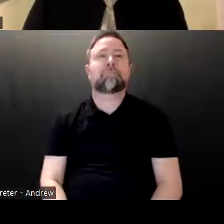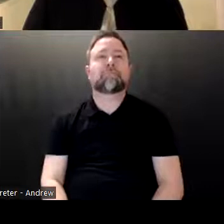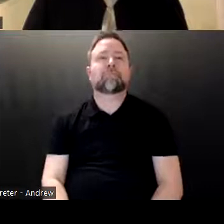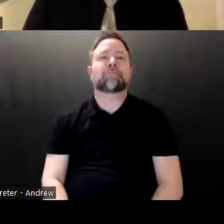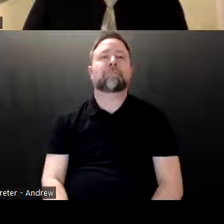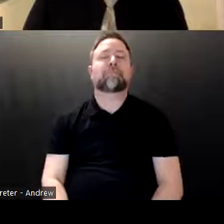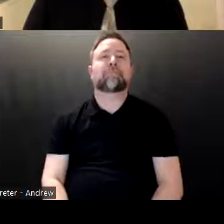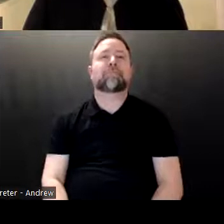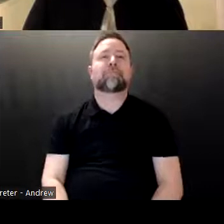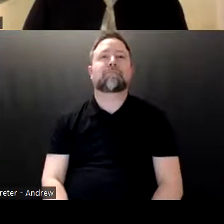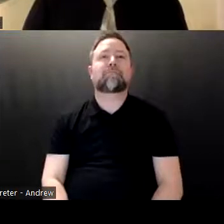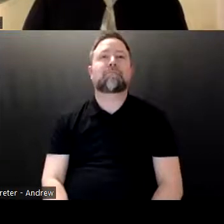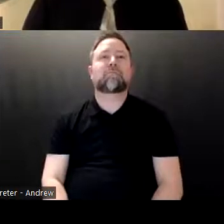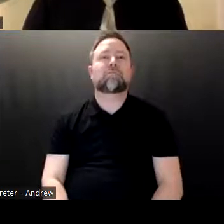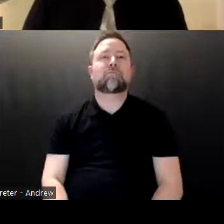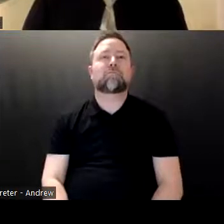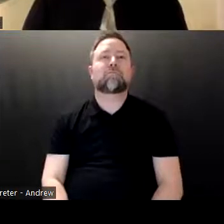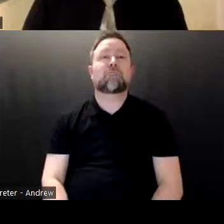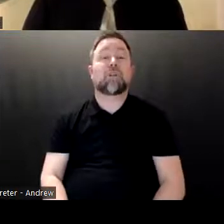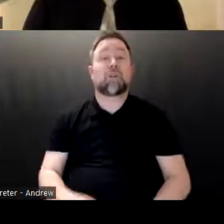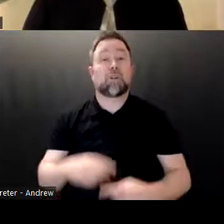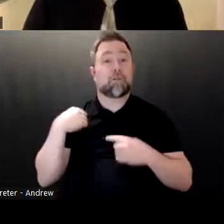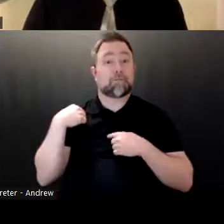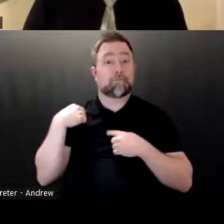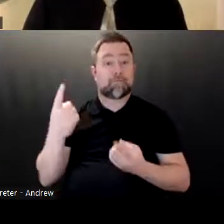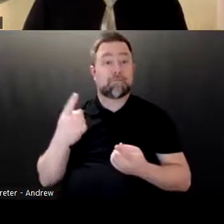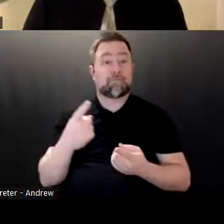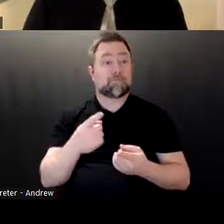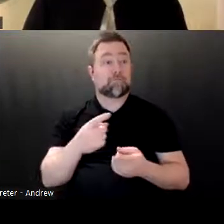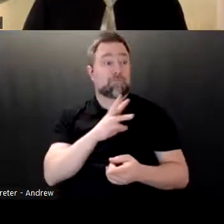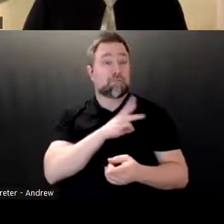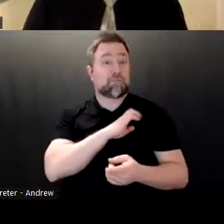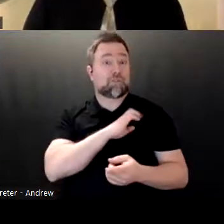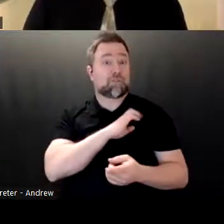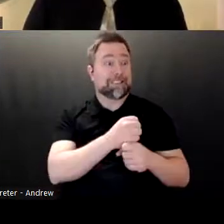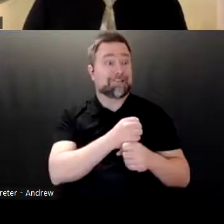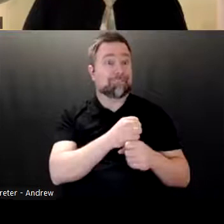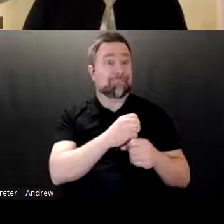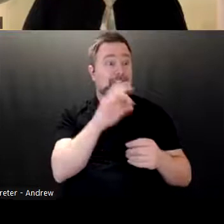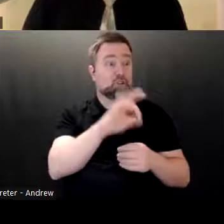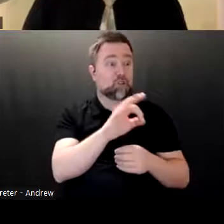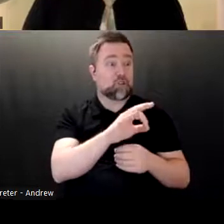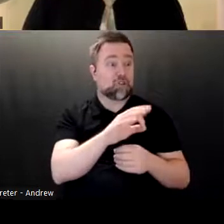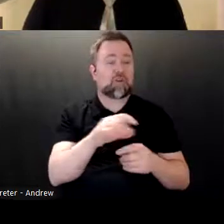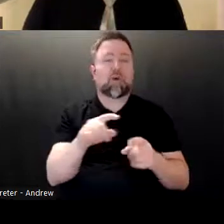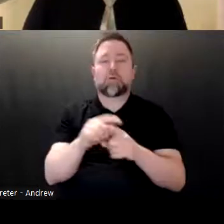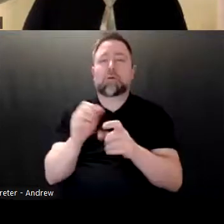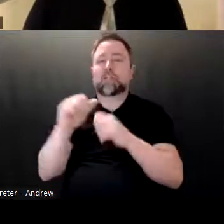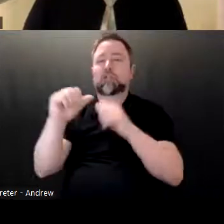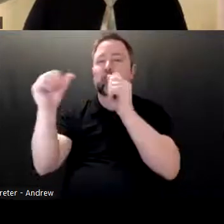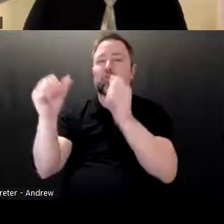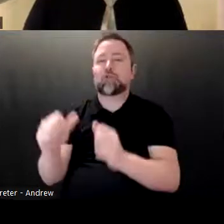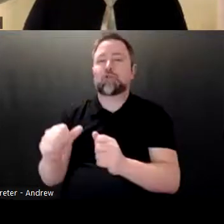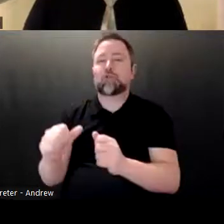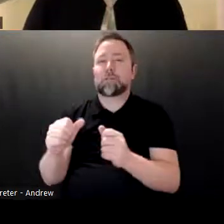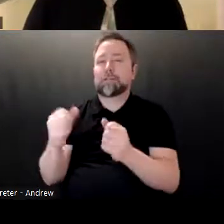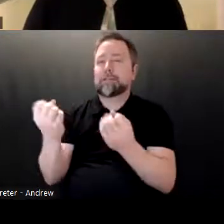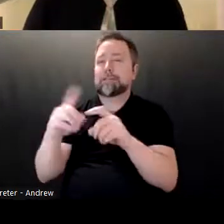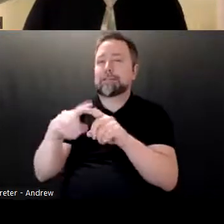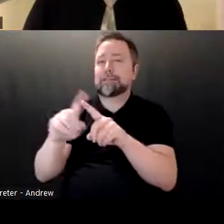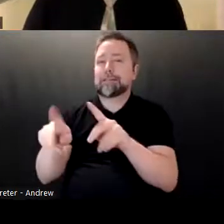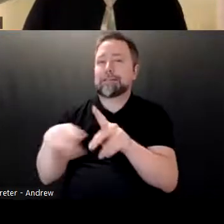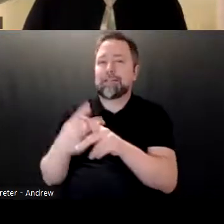And so I'm showing a different chair. The color photo is of a different chair in the studio with that same kind of seat, and just showing the